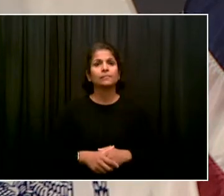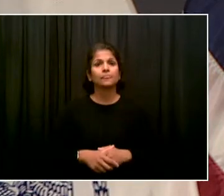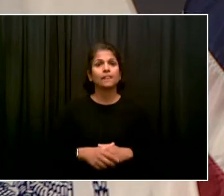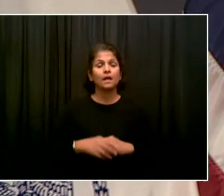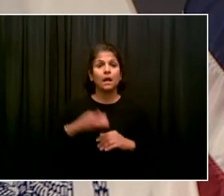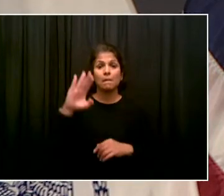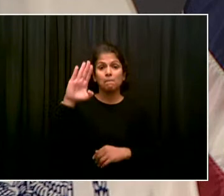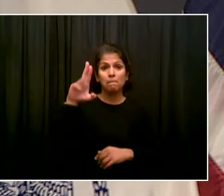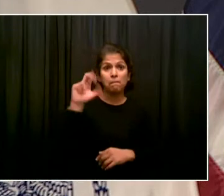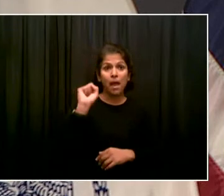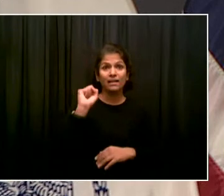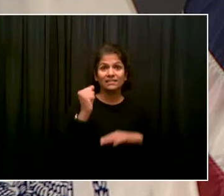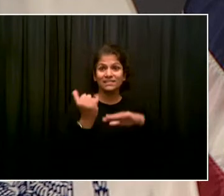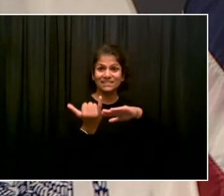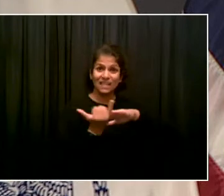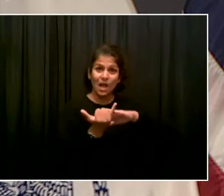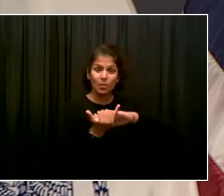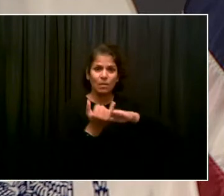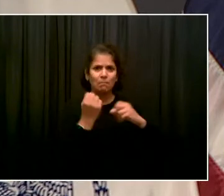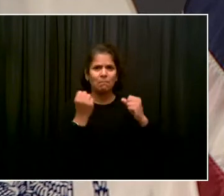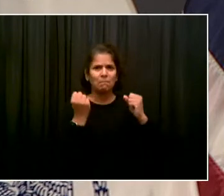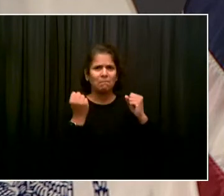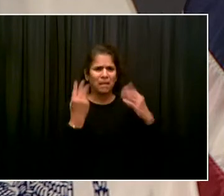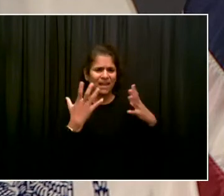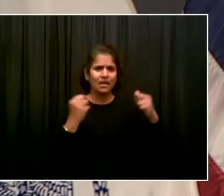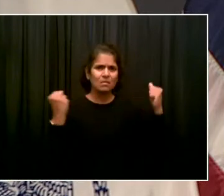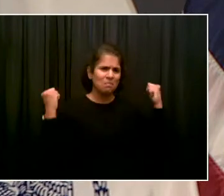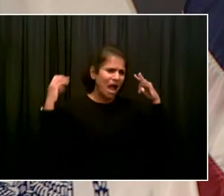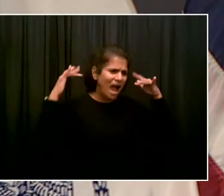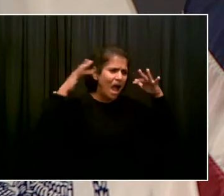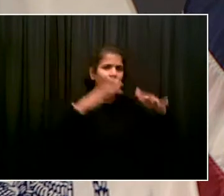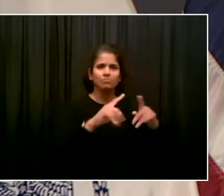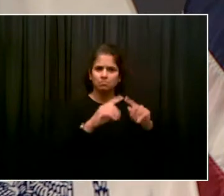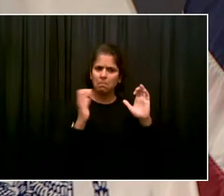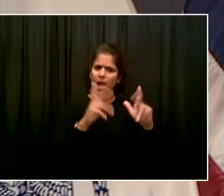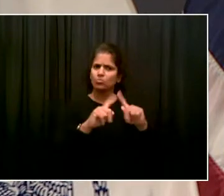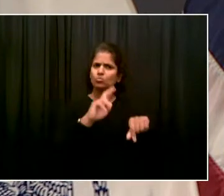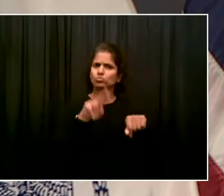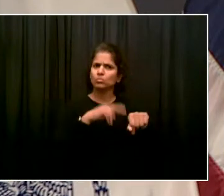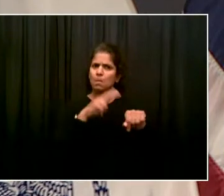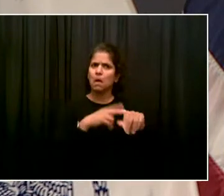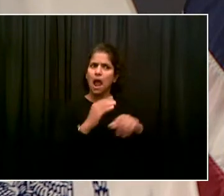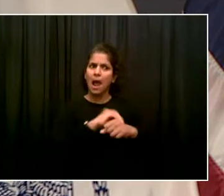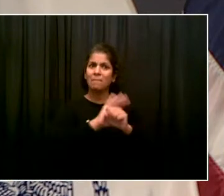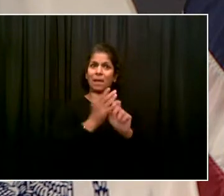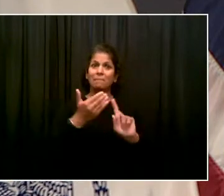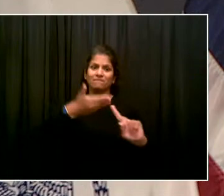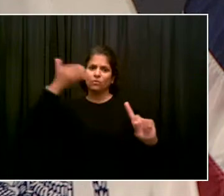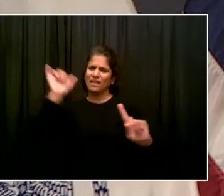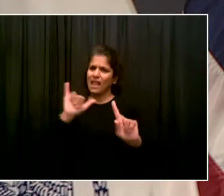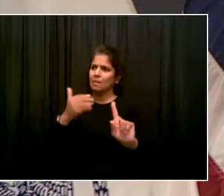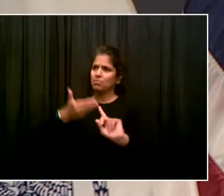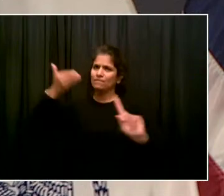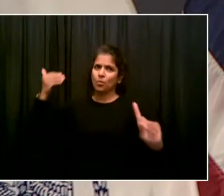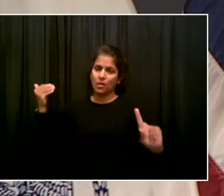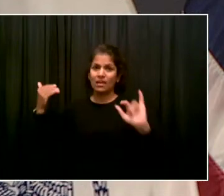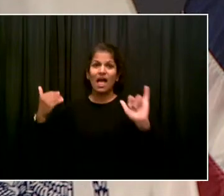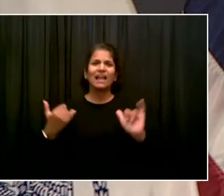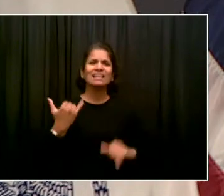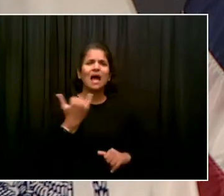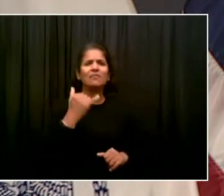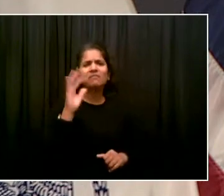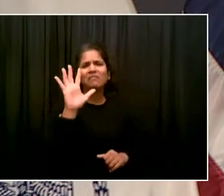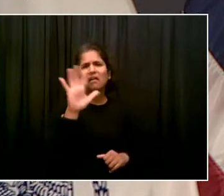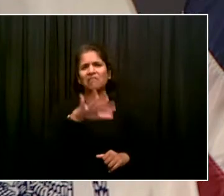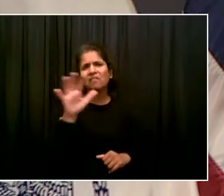think we're about 55% with the subways compared to pre-pandemic levels. That's been steady increases,